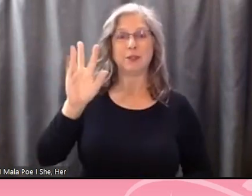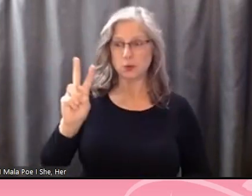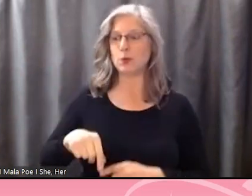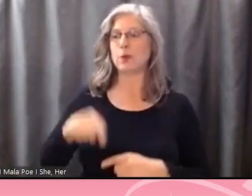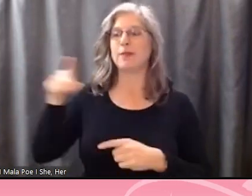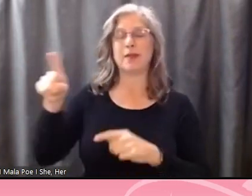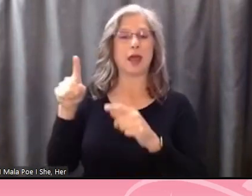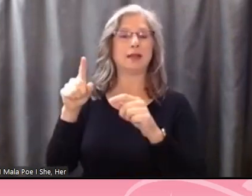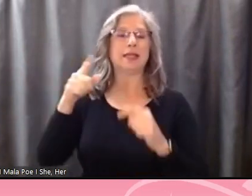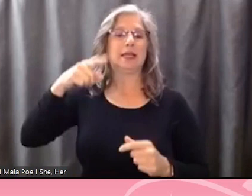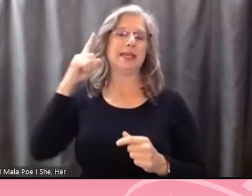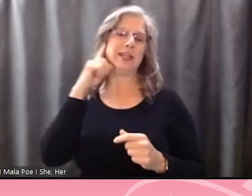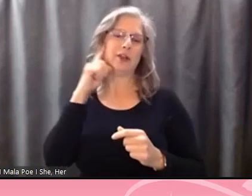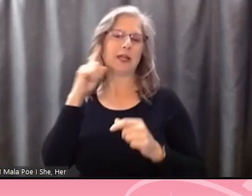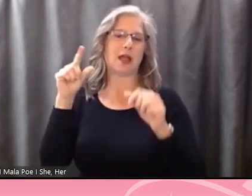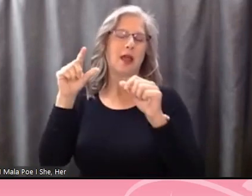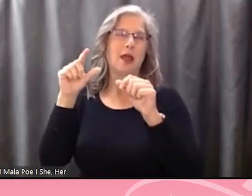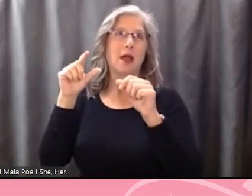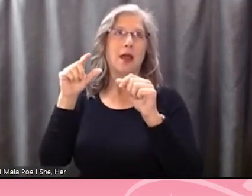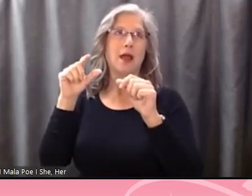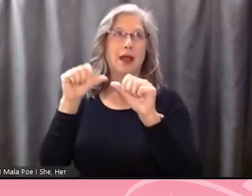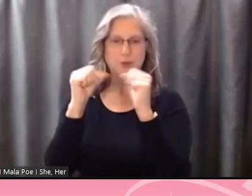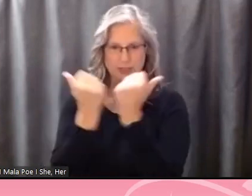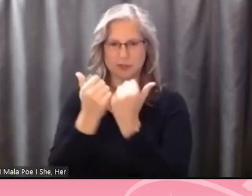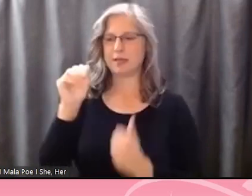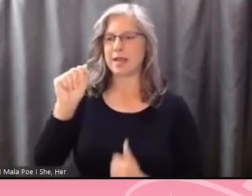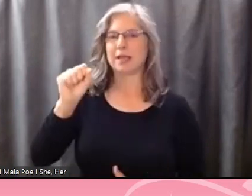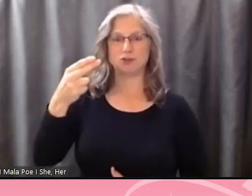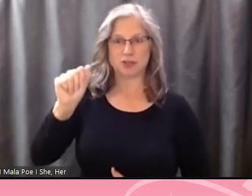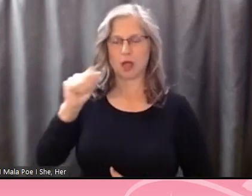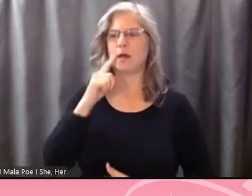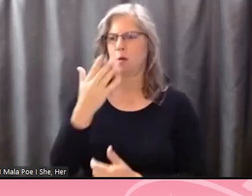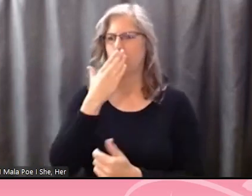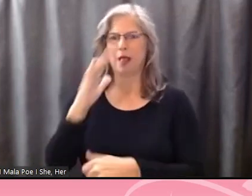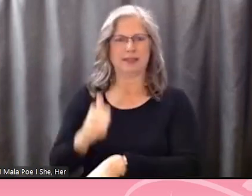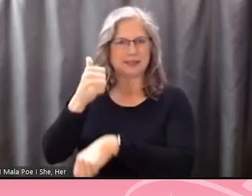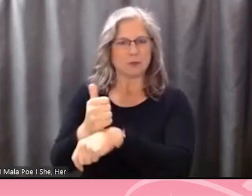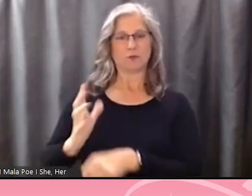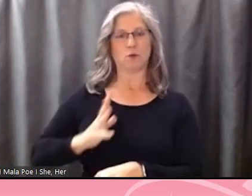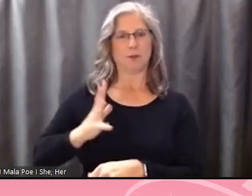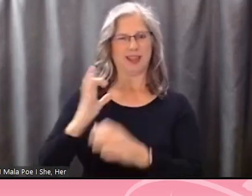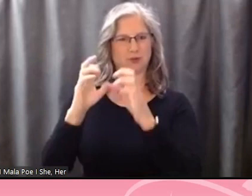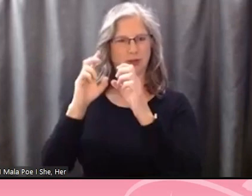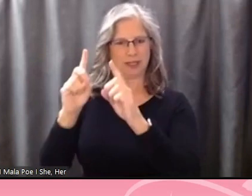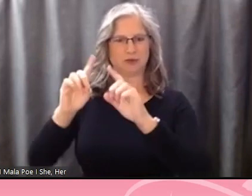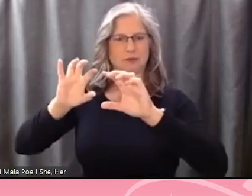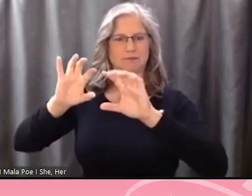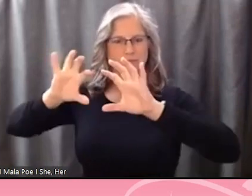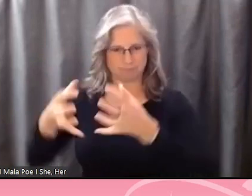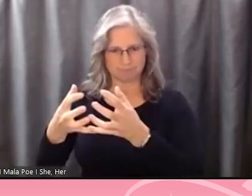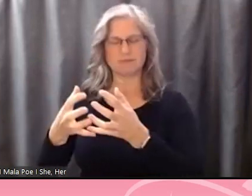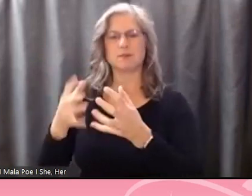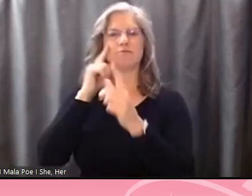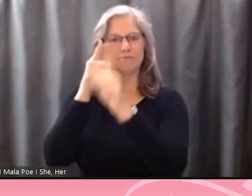Hearing Association, commonly known as ASHA, was the well-established formal organization created for the express